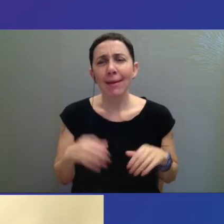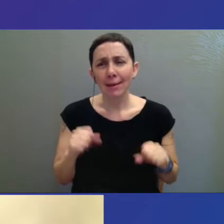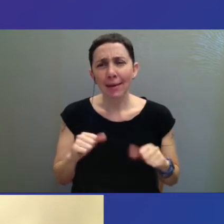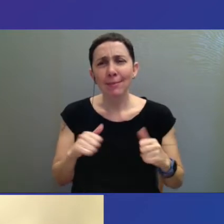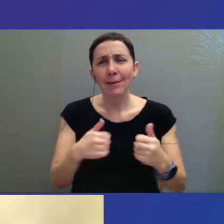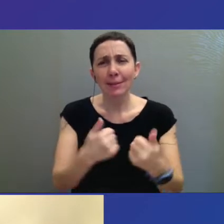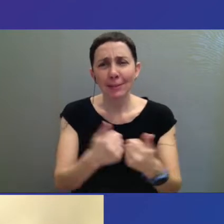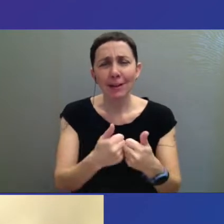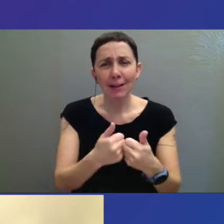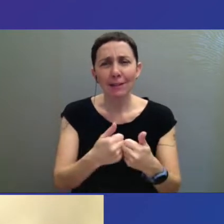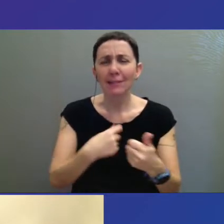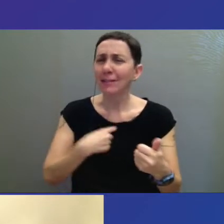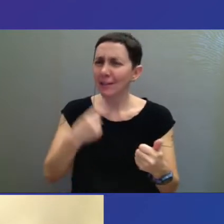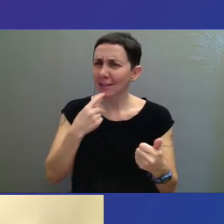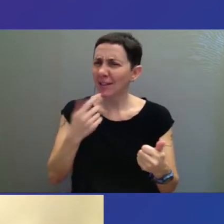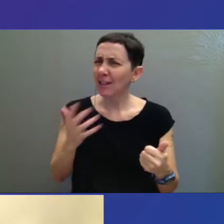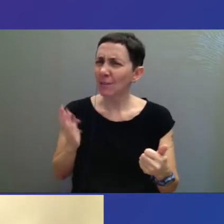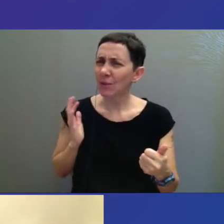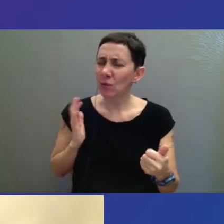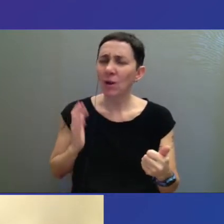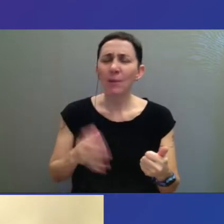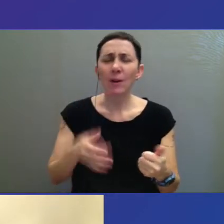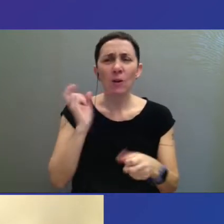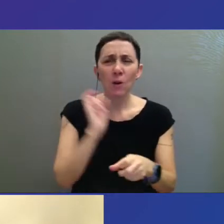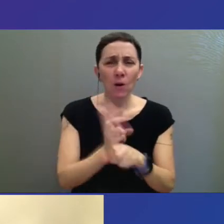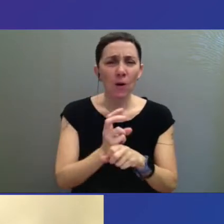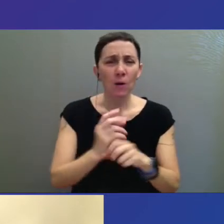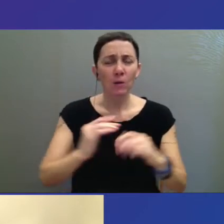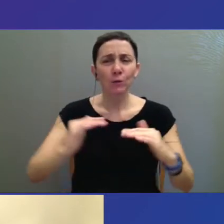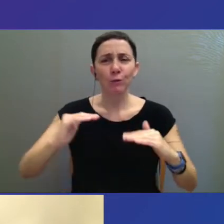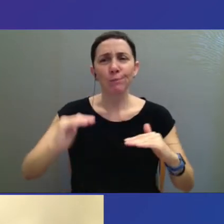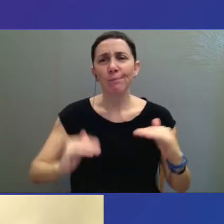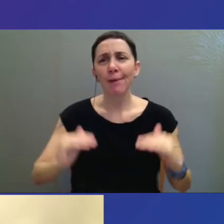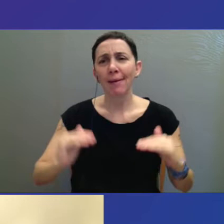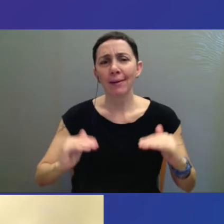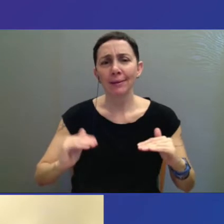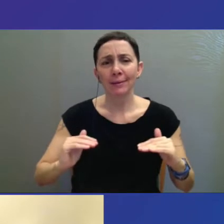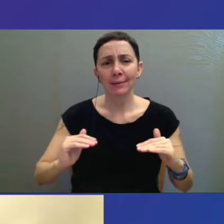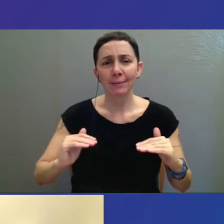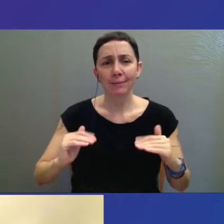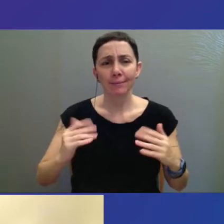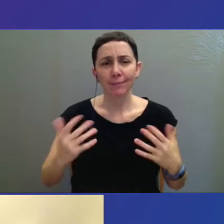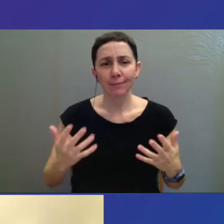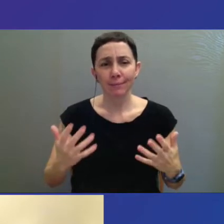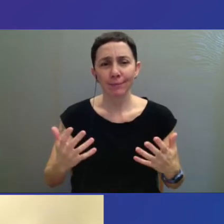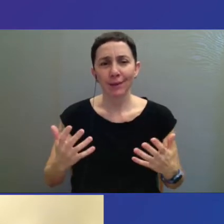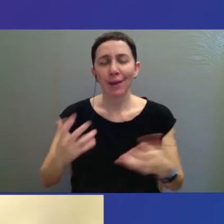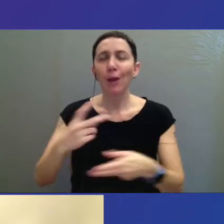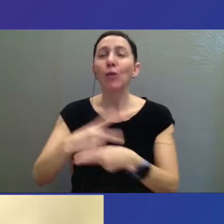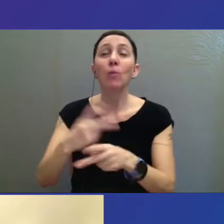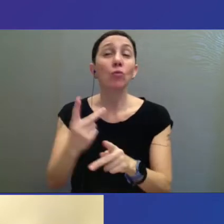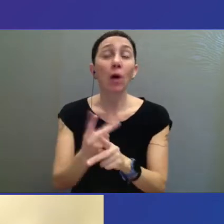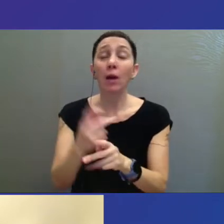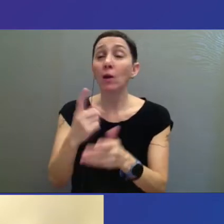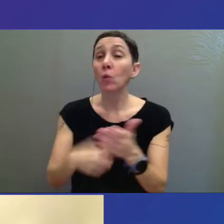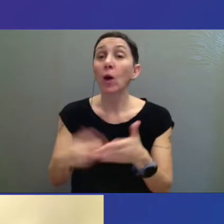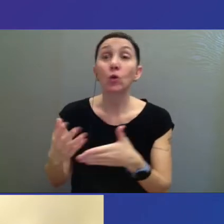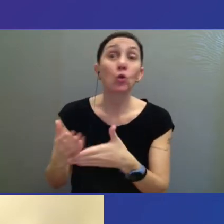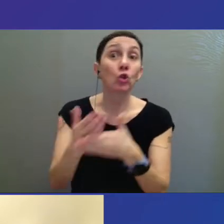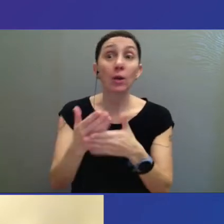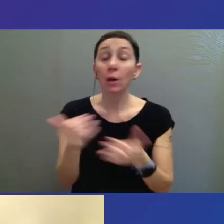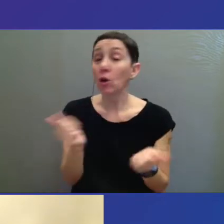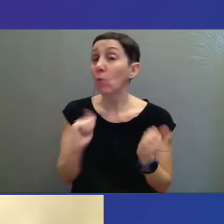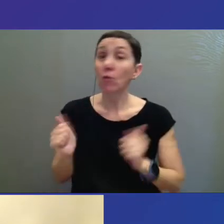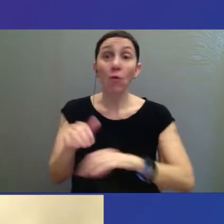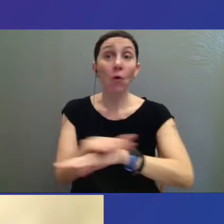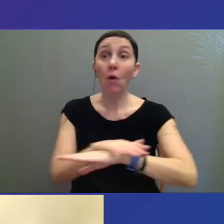but to balance out the product or the sharing or the